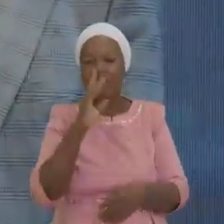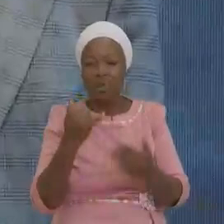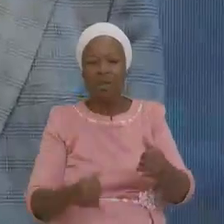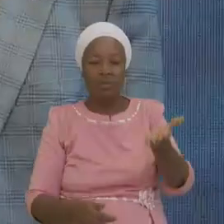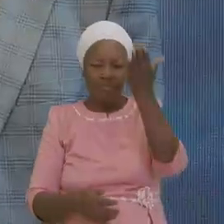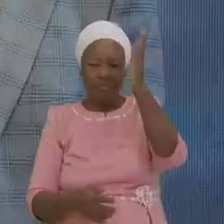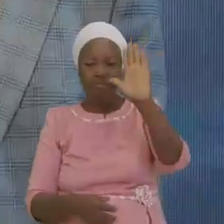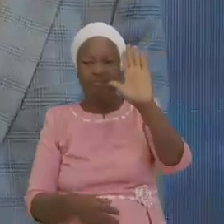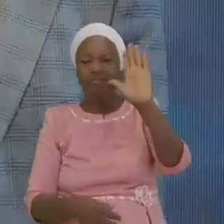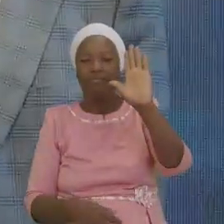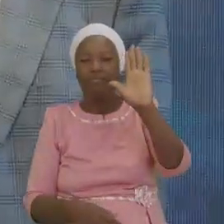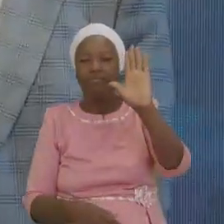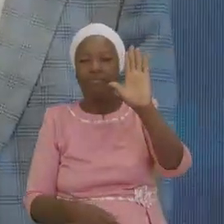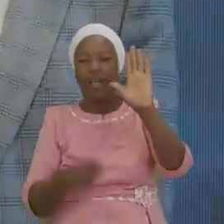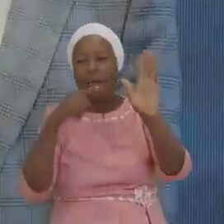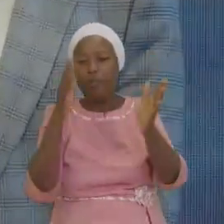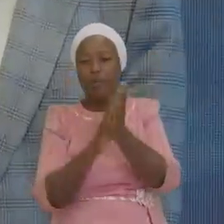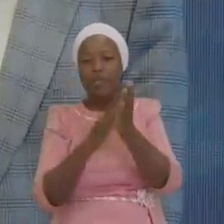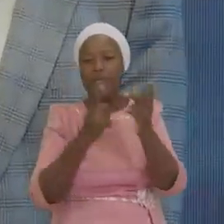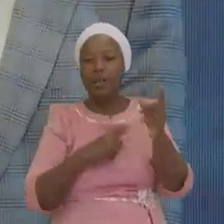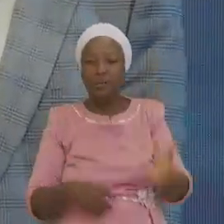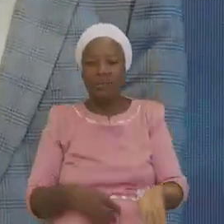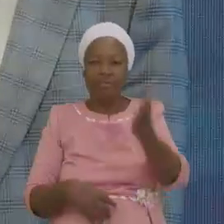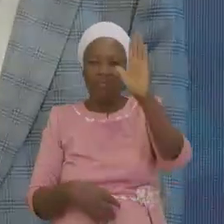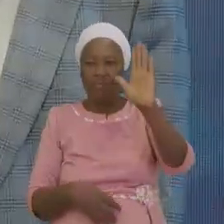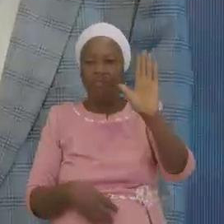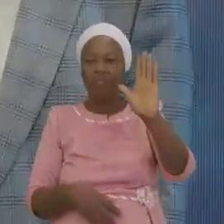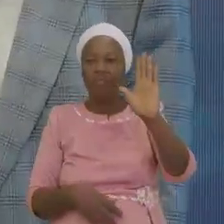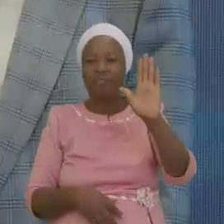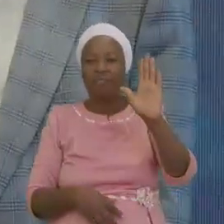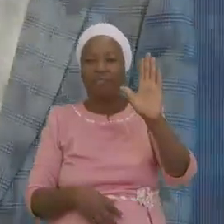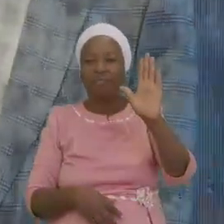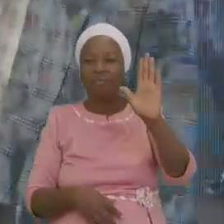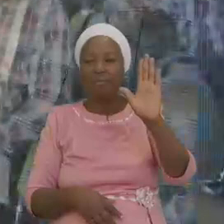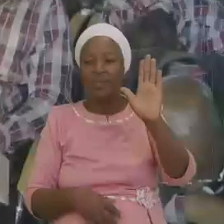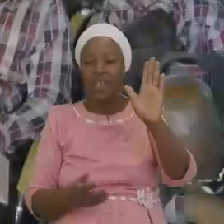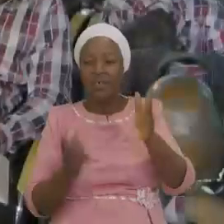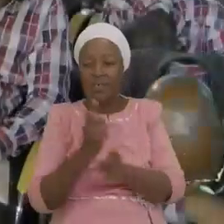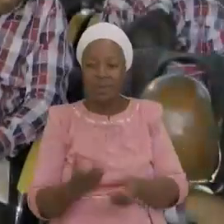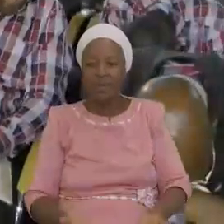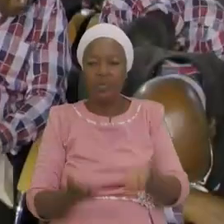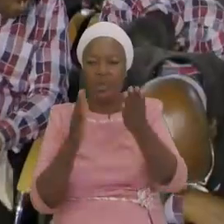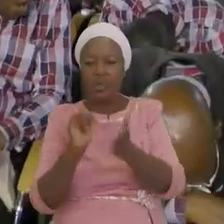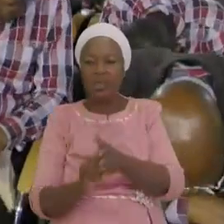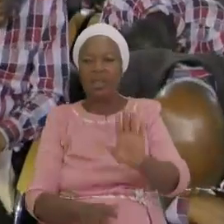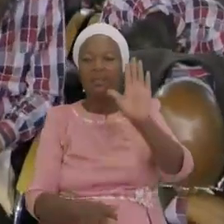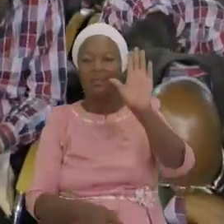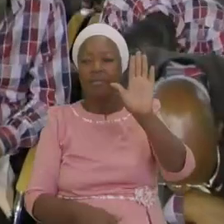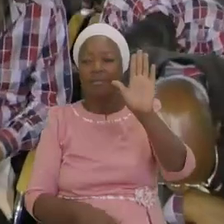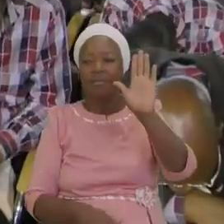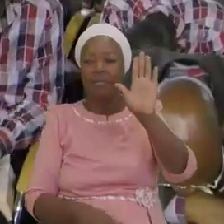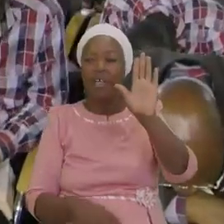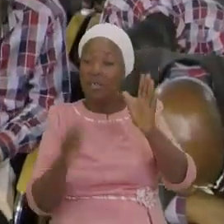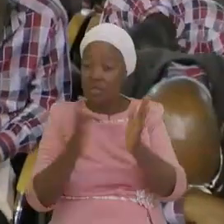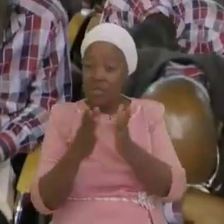hand. Praise the Lord. Raise up that hand. Raise up that hand. Jesus died for